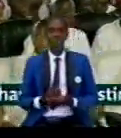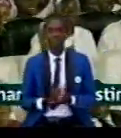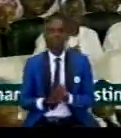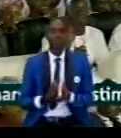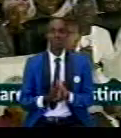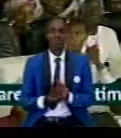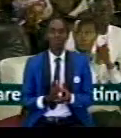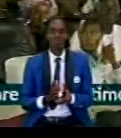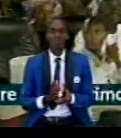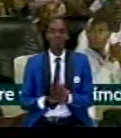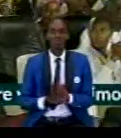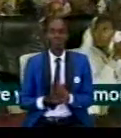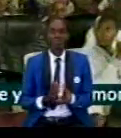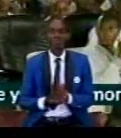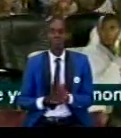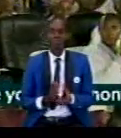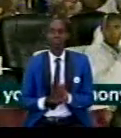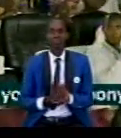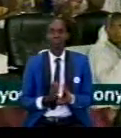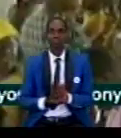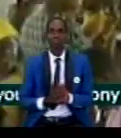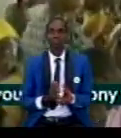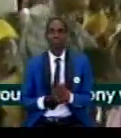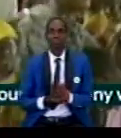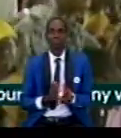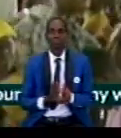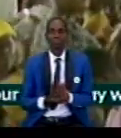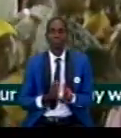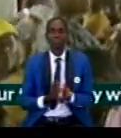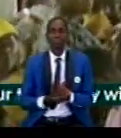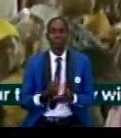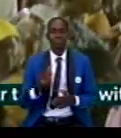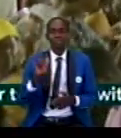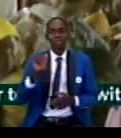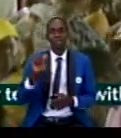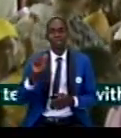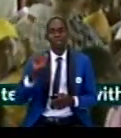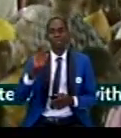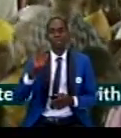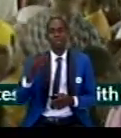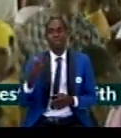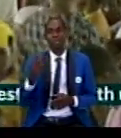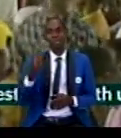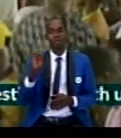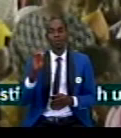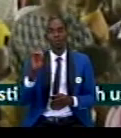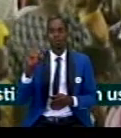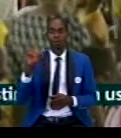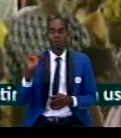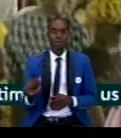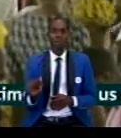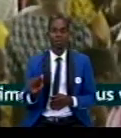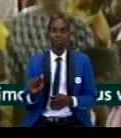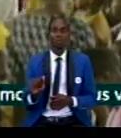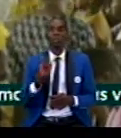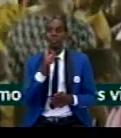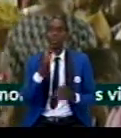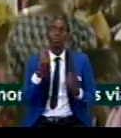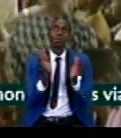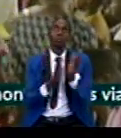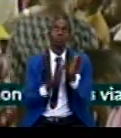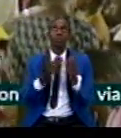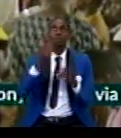Agbola Olamide is praising God for how God, the Lord blessed her family with GCK baby